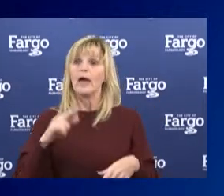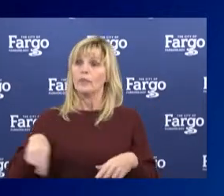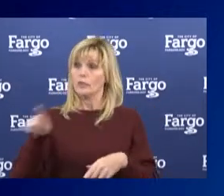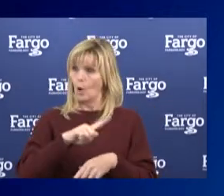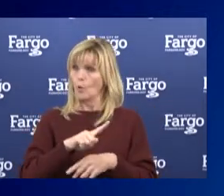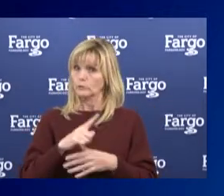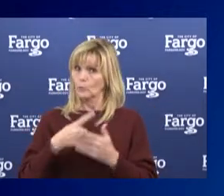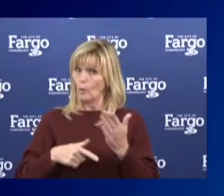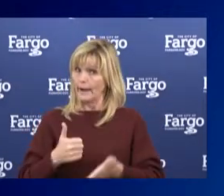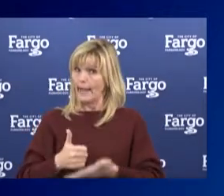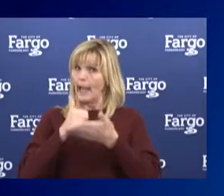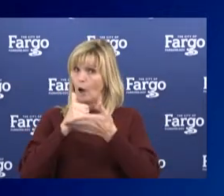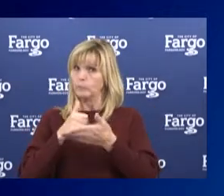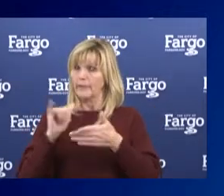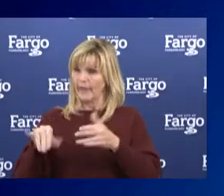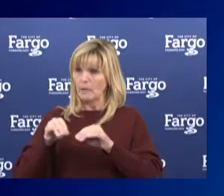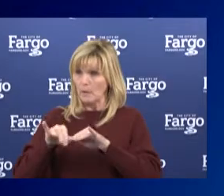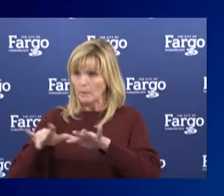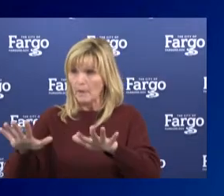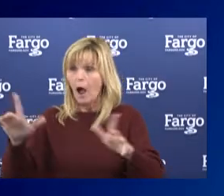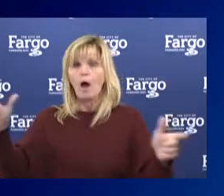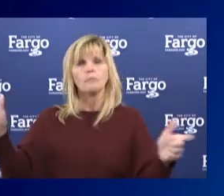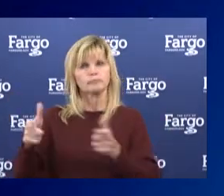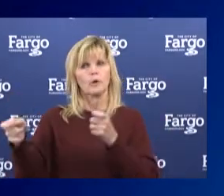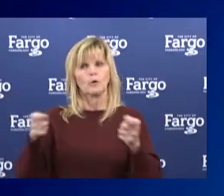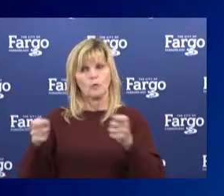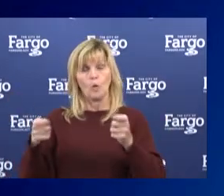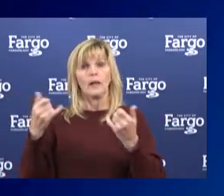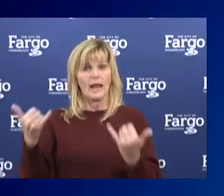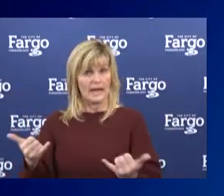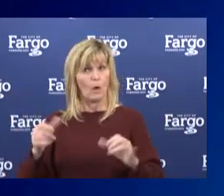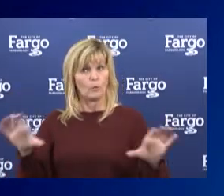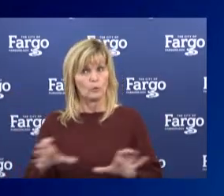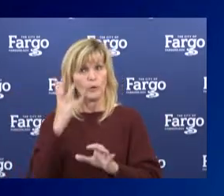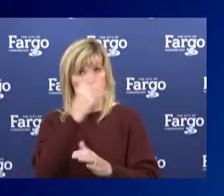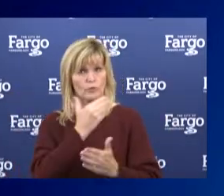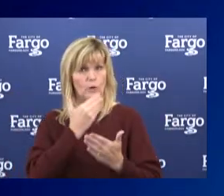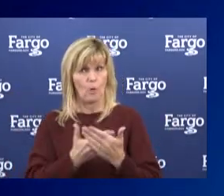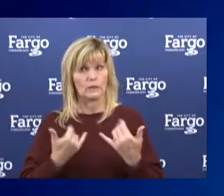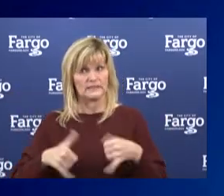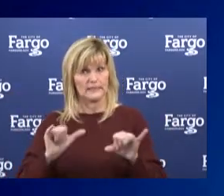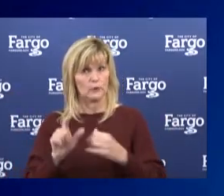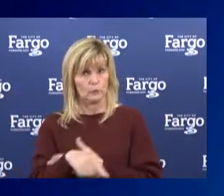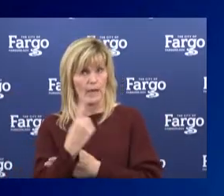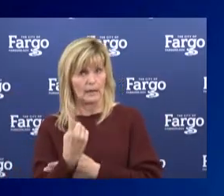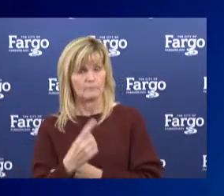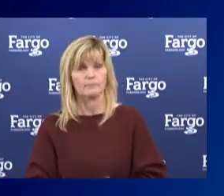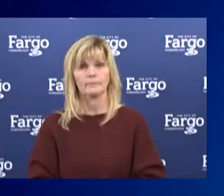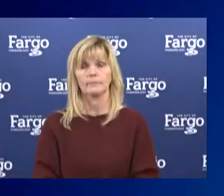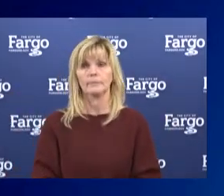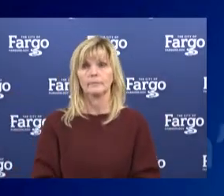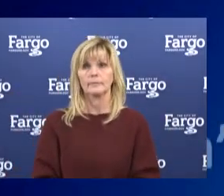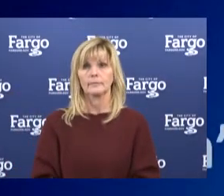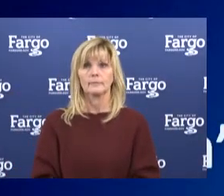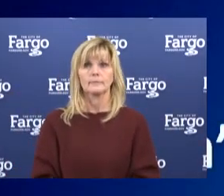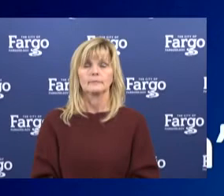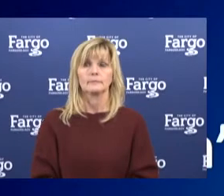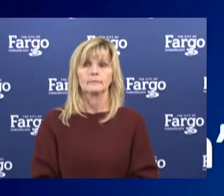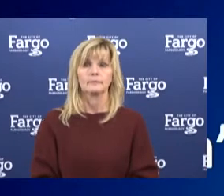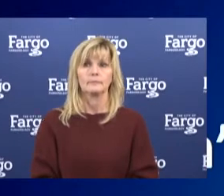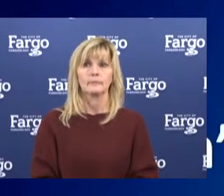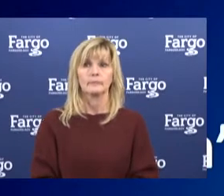the outbreak under control, and they are still doing fairly well at the present time. And next slide.